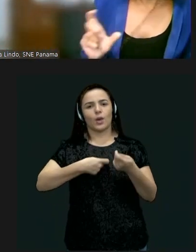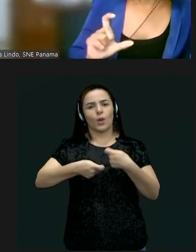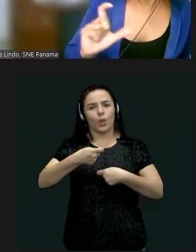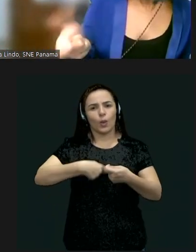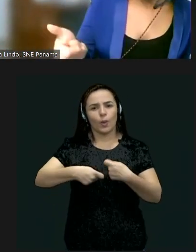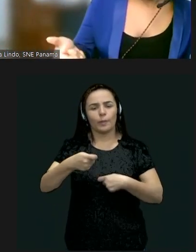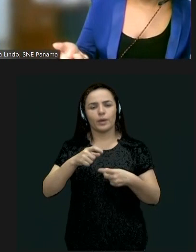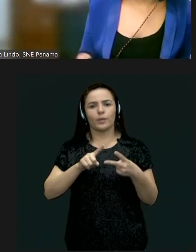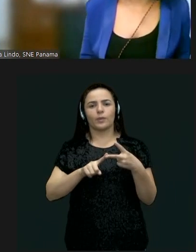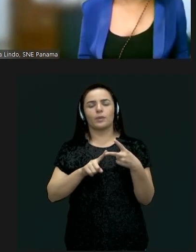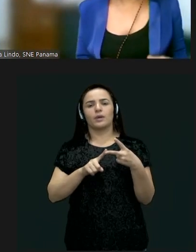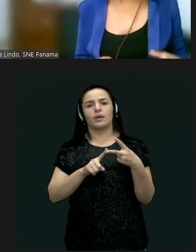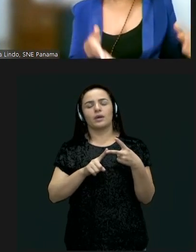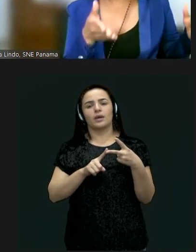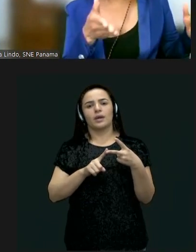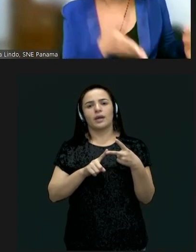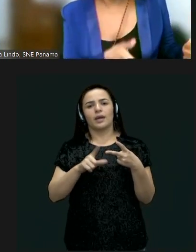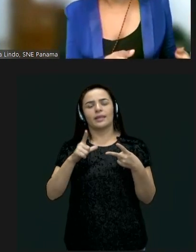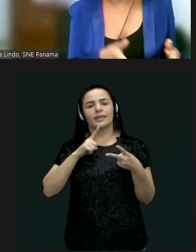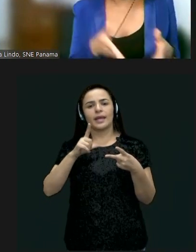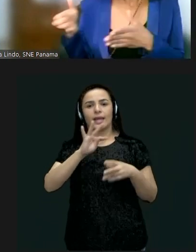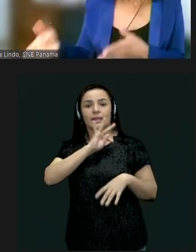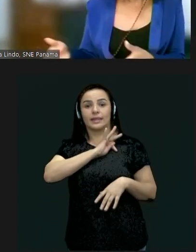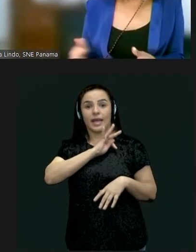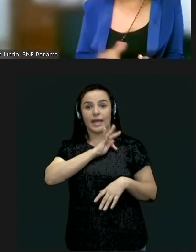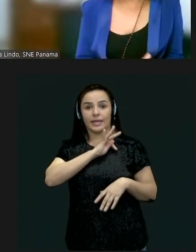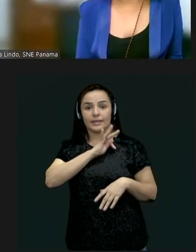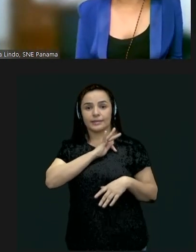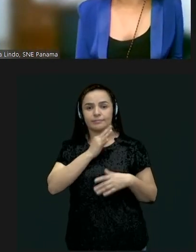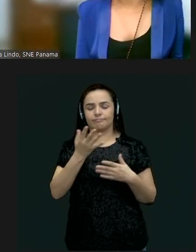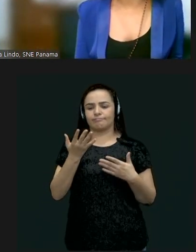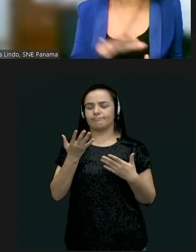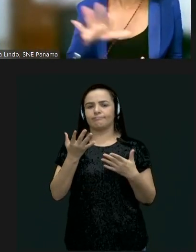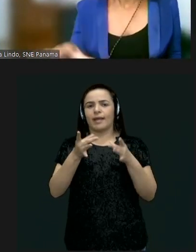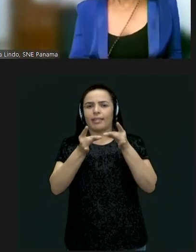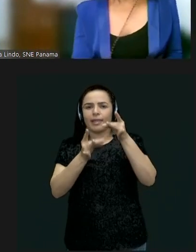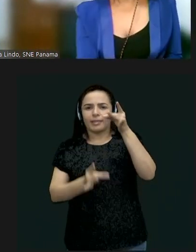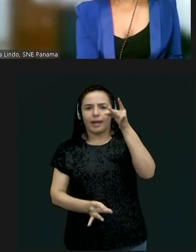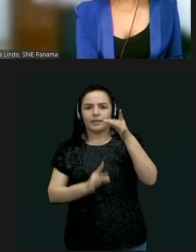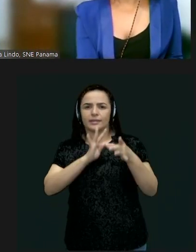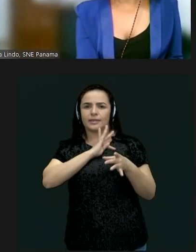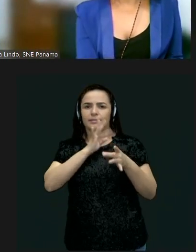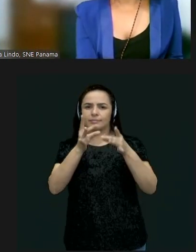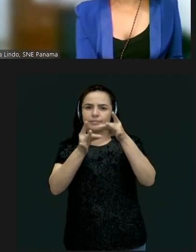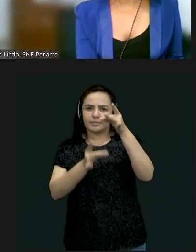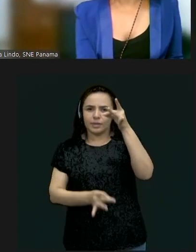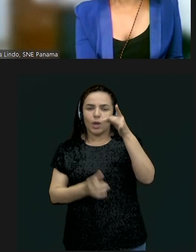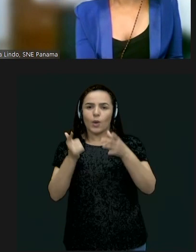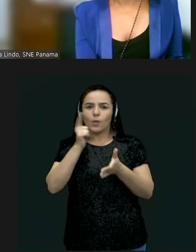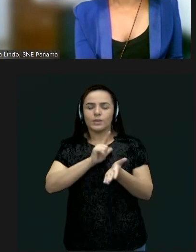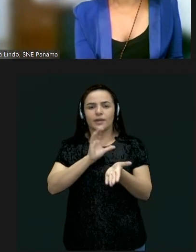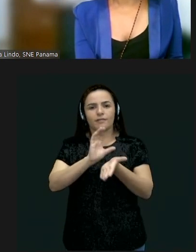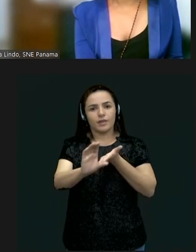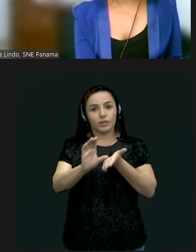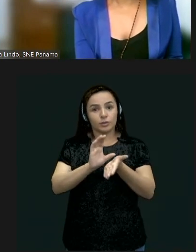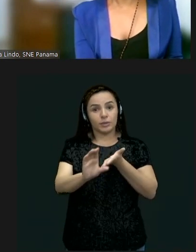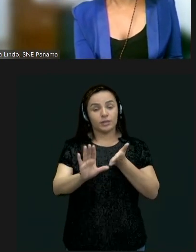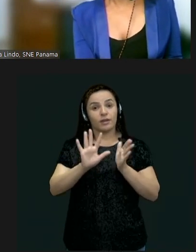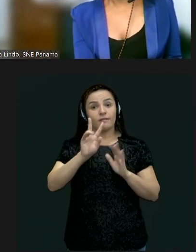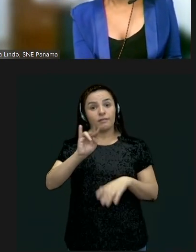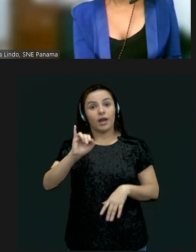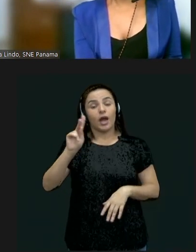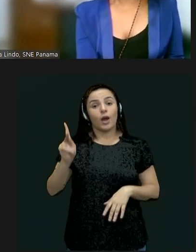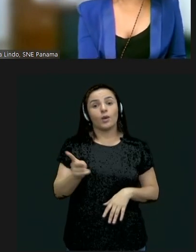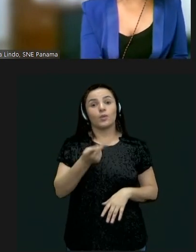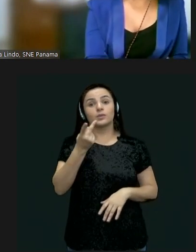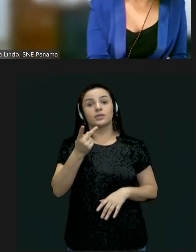and the technical changes that we have to do to the law and to promote investment are going to be happening